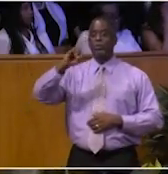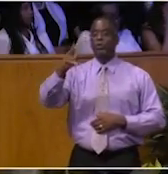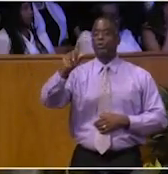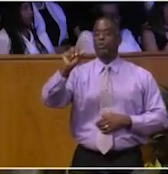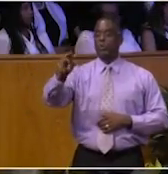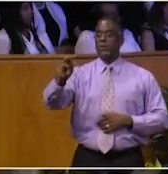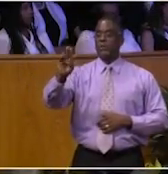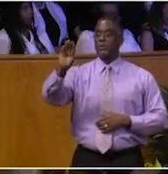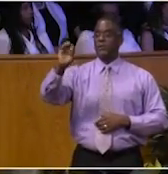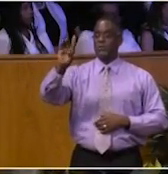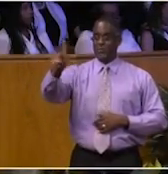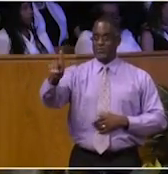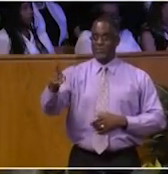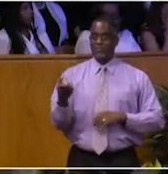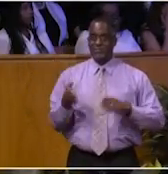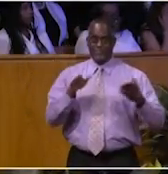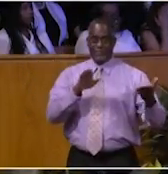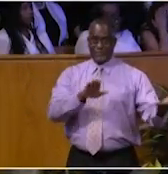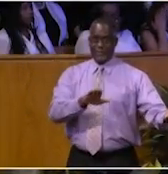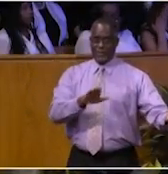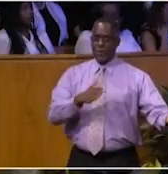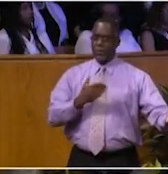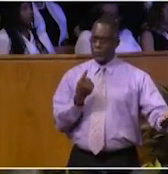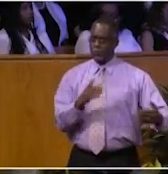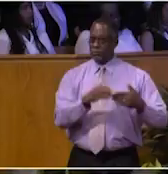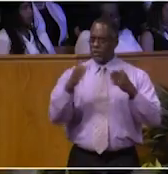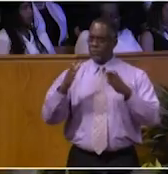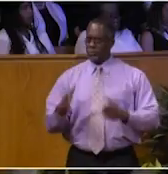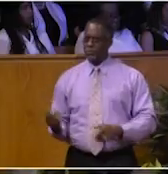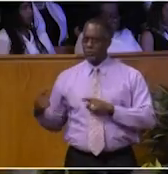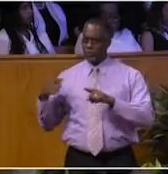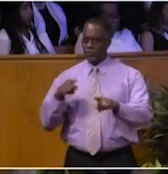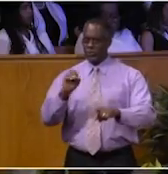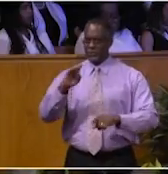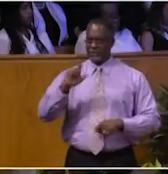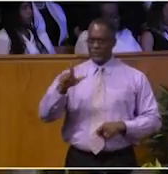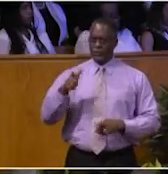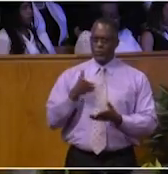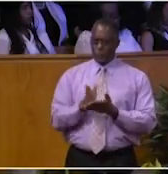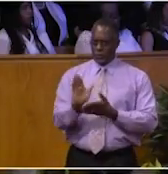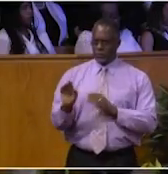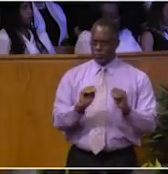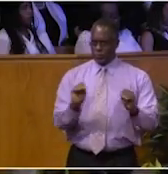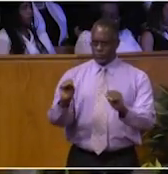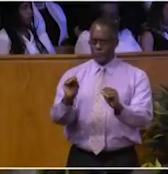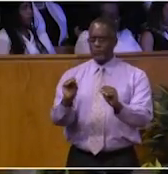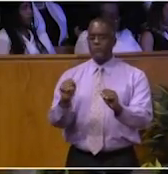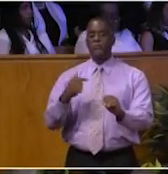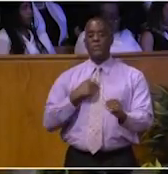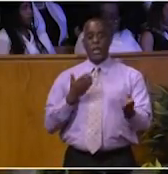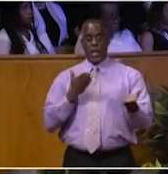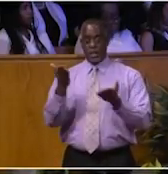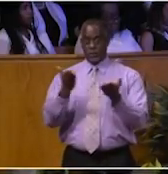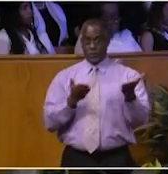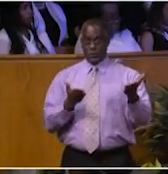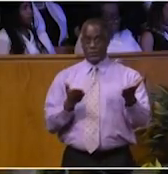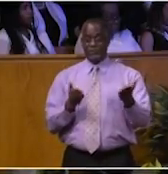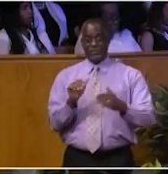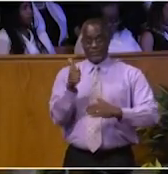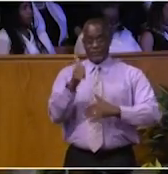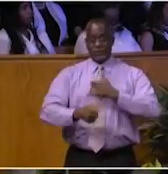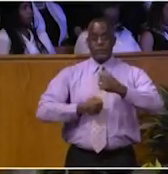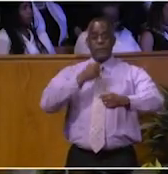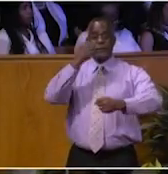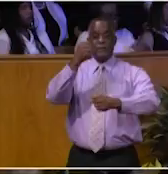Bond, who was one of my mentors in the civil rights movement. I served for nearly 10